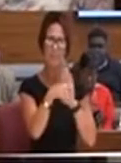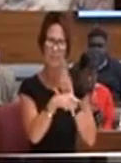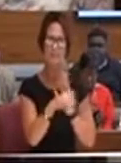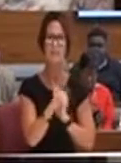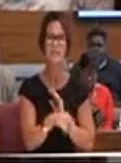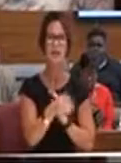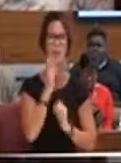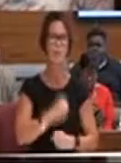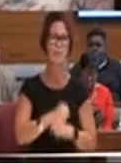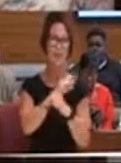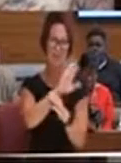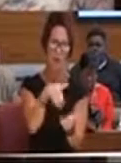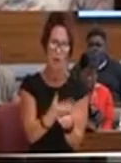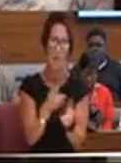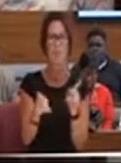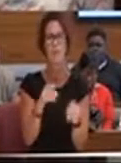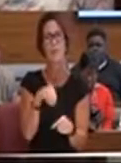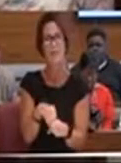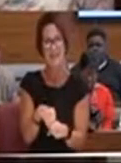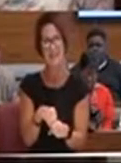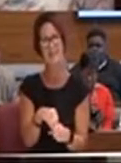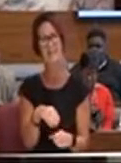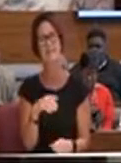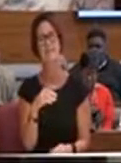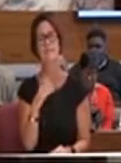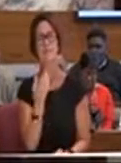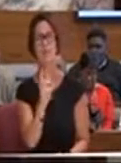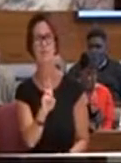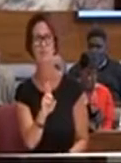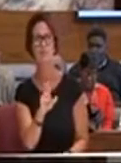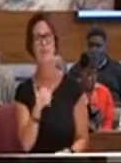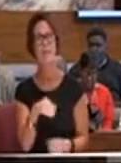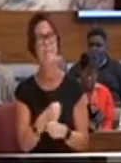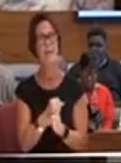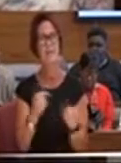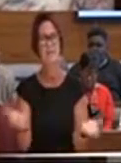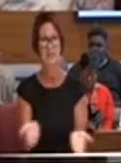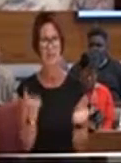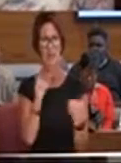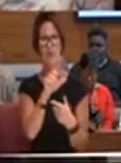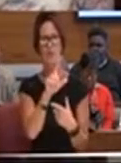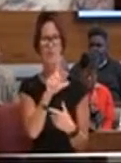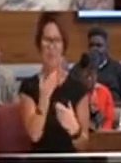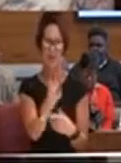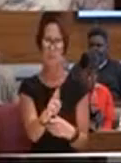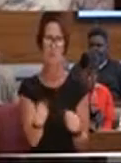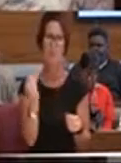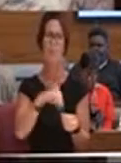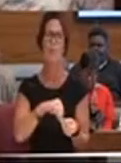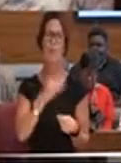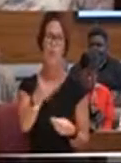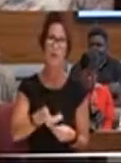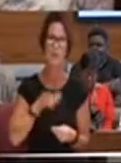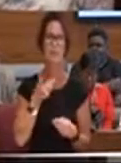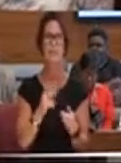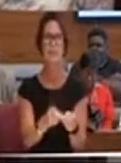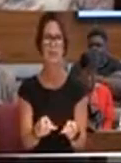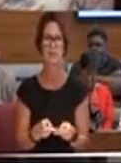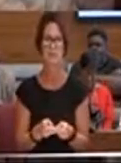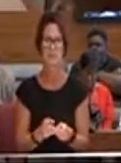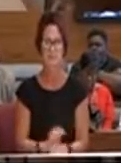Baton Rouge and makes this a place, a welcoming place, an equitable place, a fair place, a place of progress. Thank